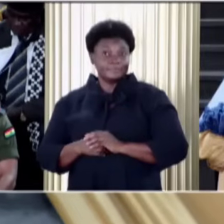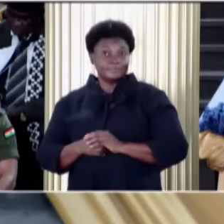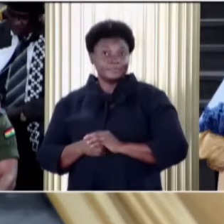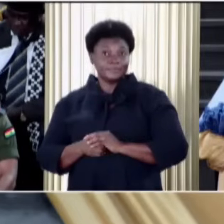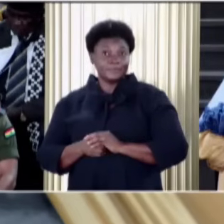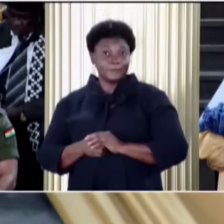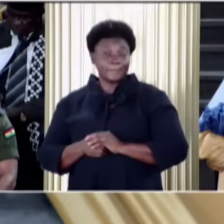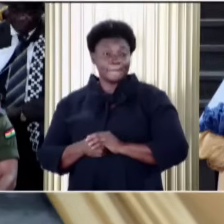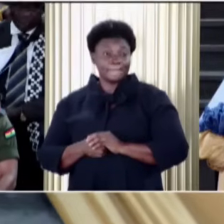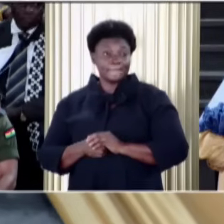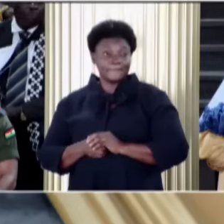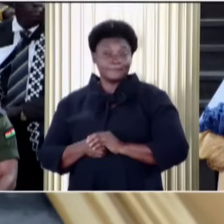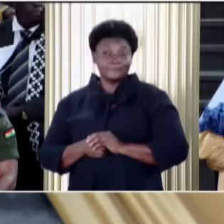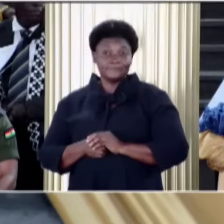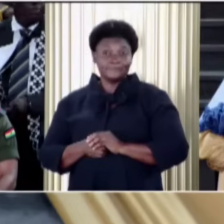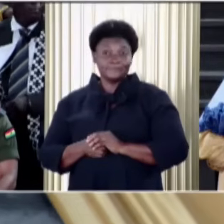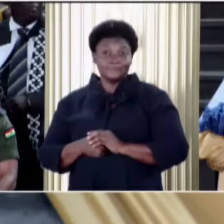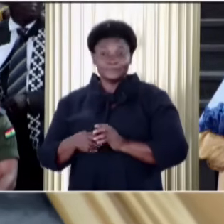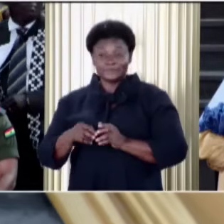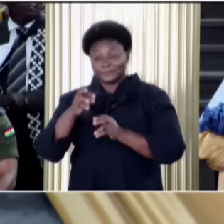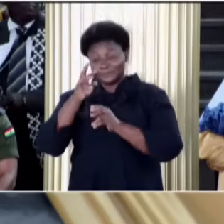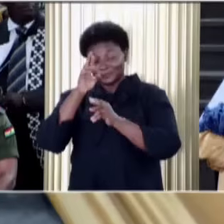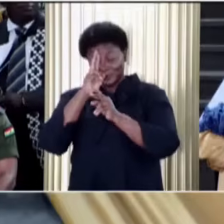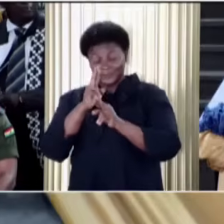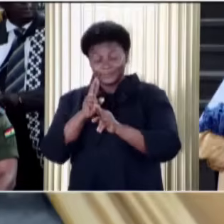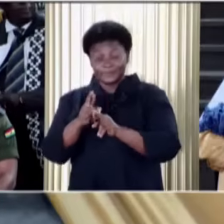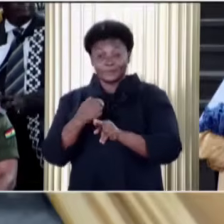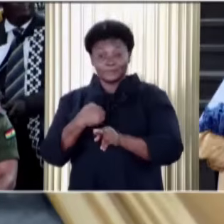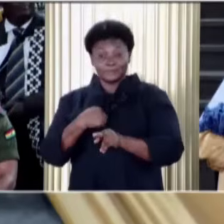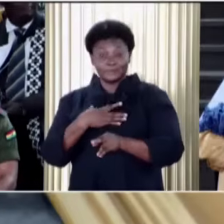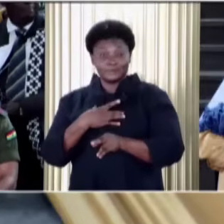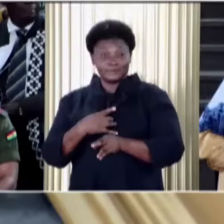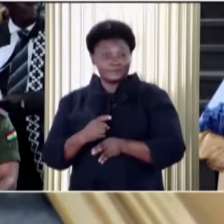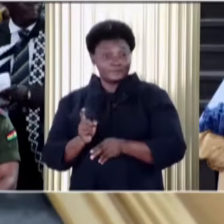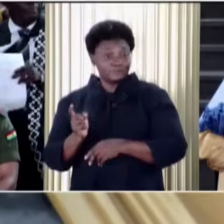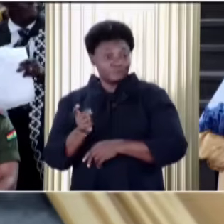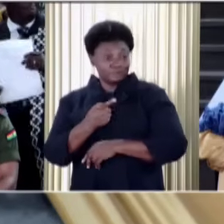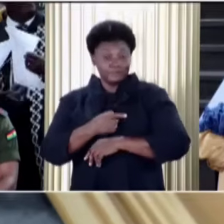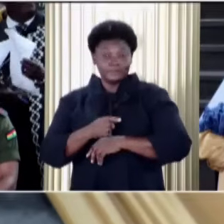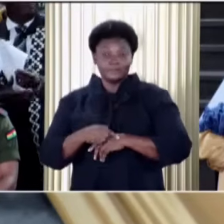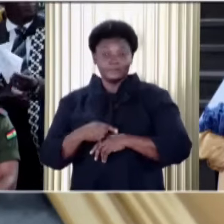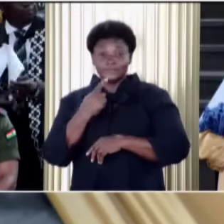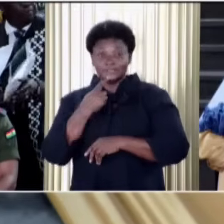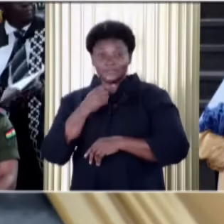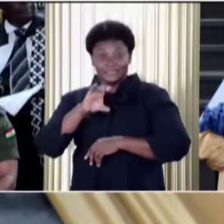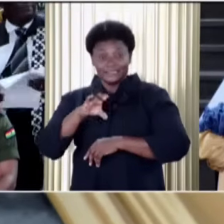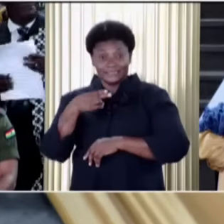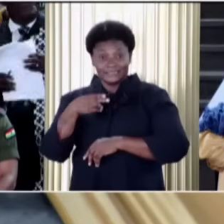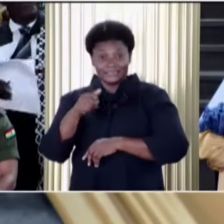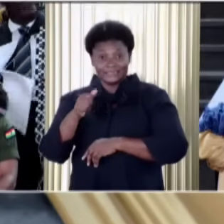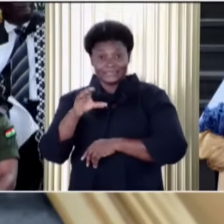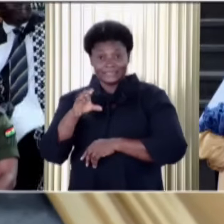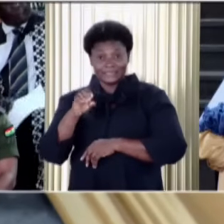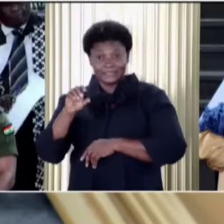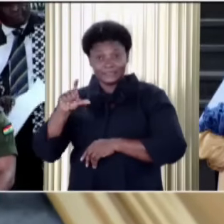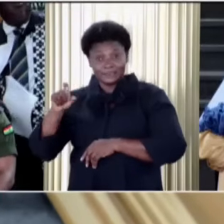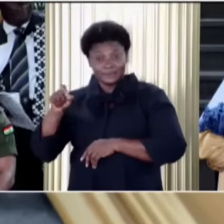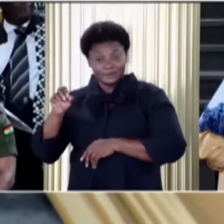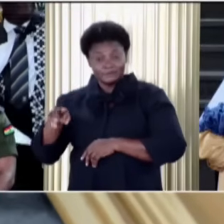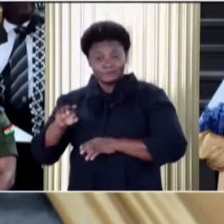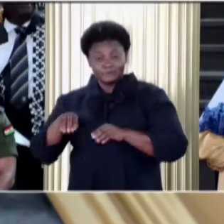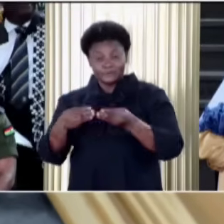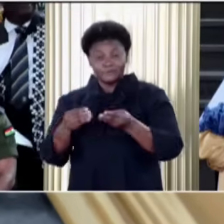And respectfully, I will now invite the Chancellor representative to deliver her